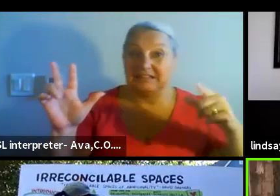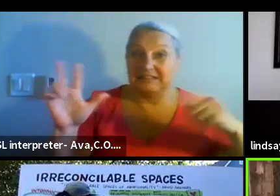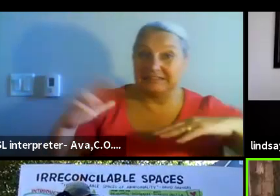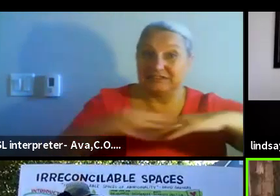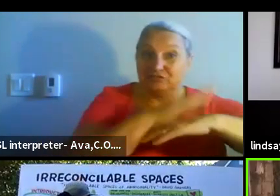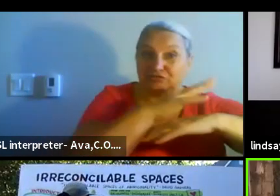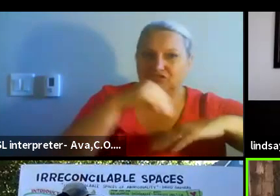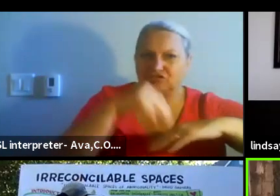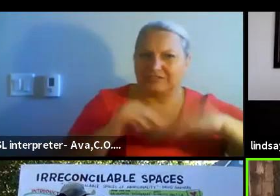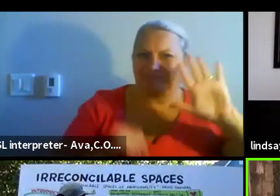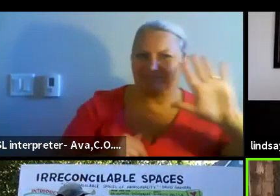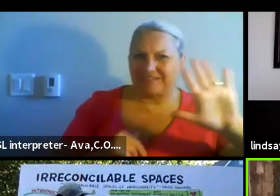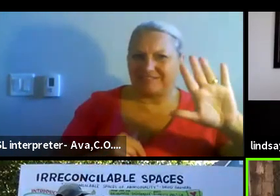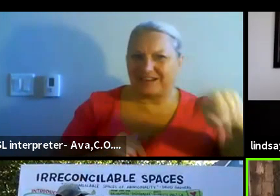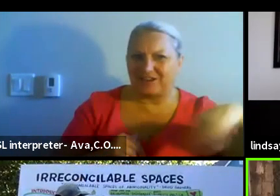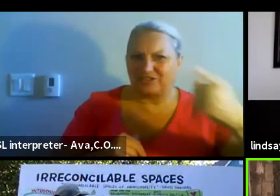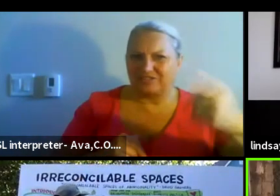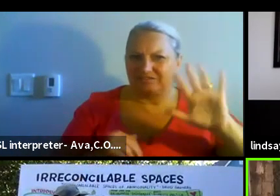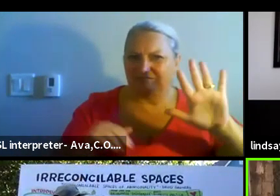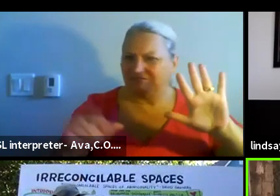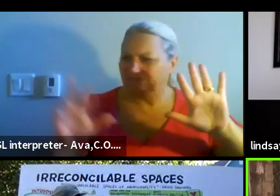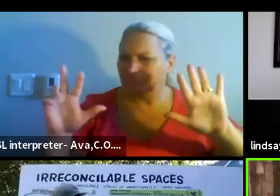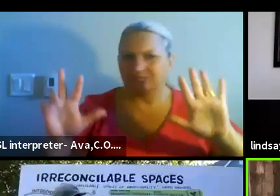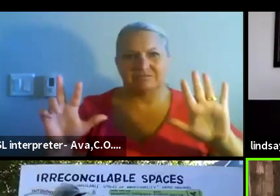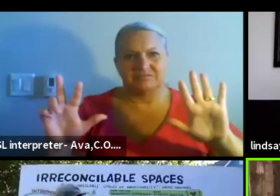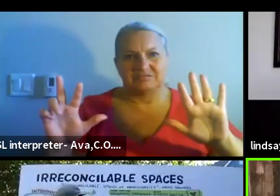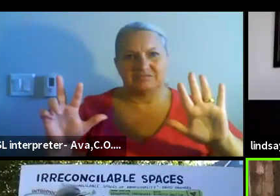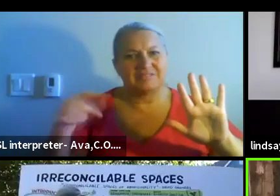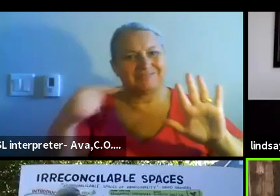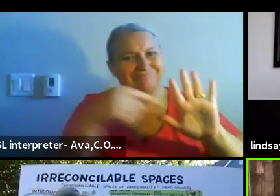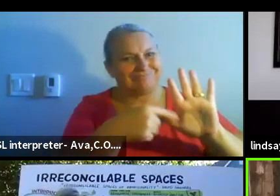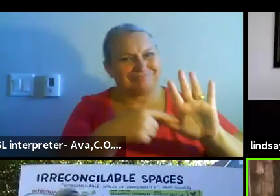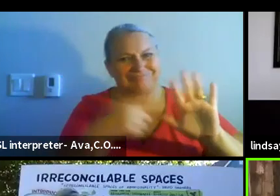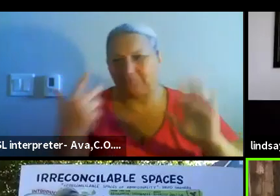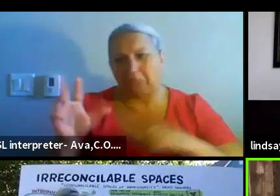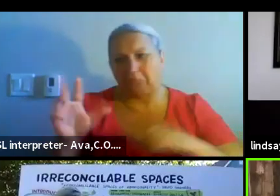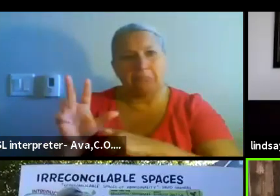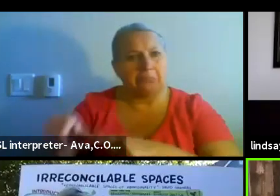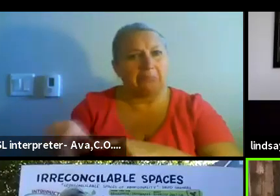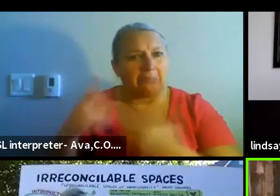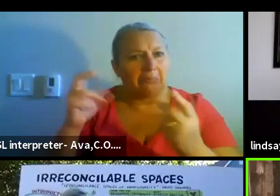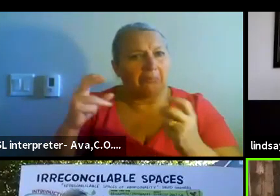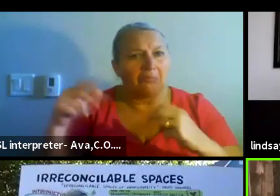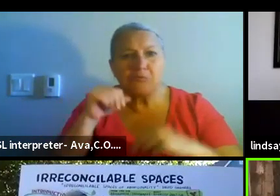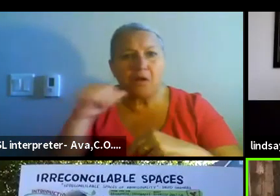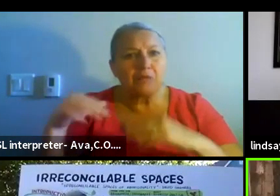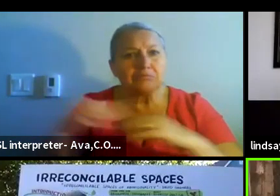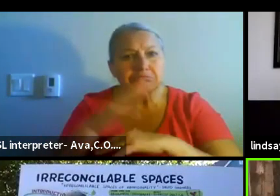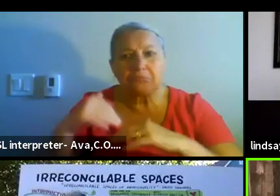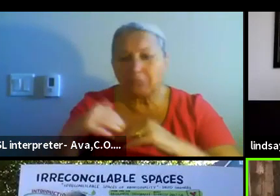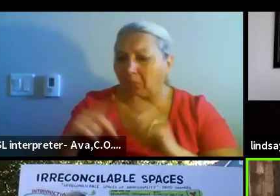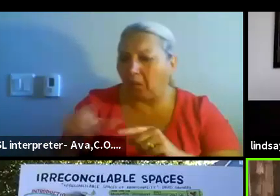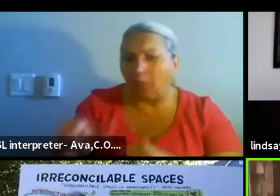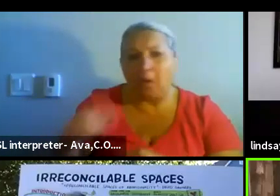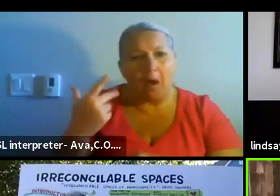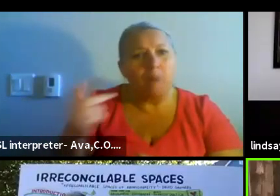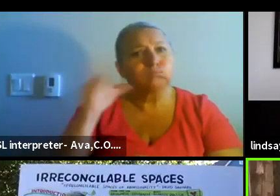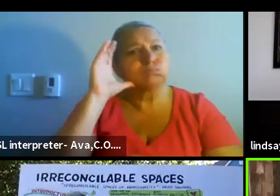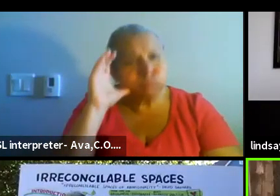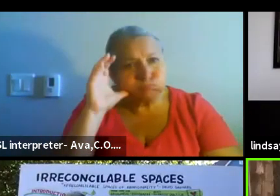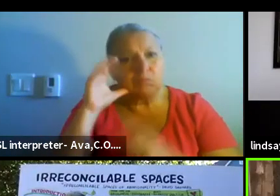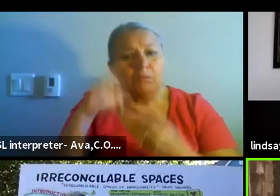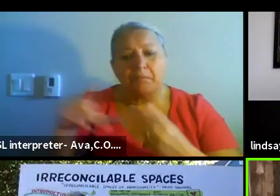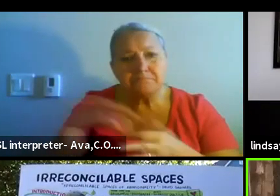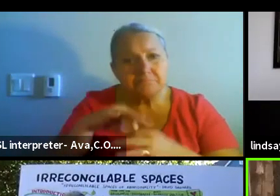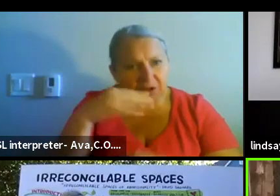artists, the non-Indigenous artists, I should say, have beautiful spirits, good intentions, and they listened intently. They connected with